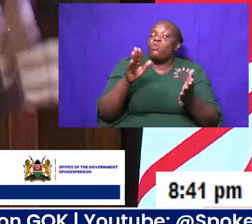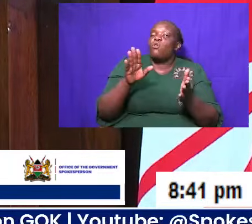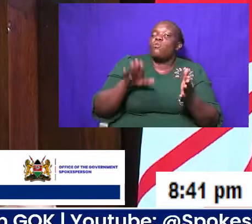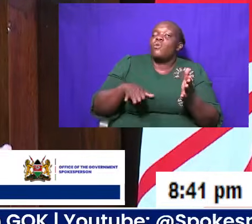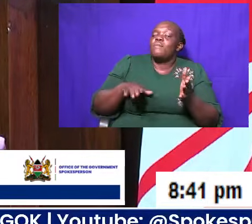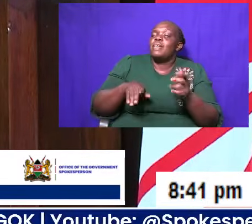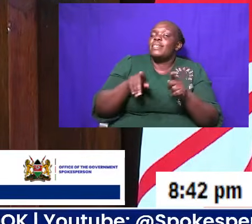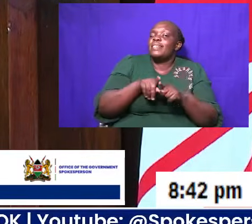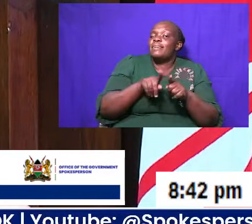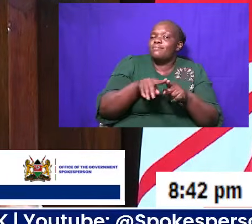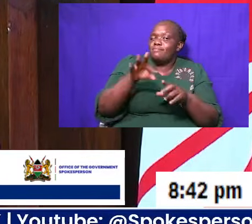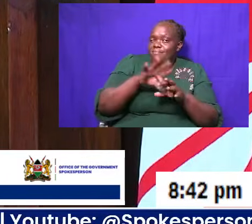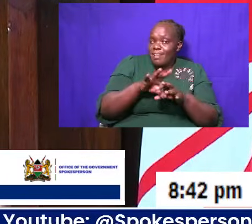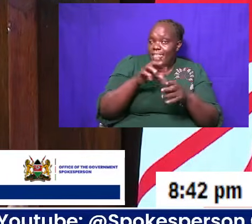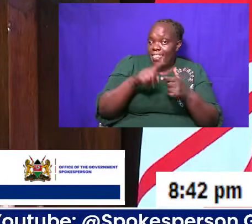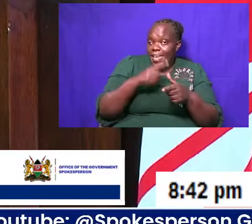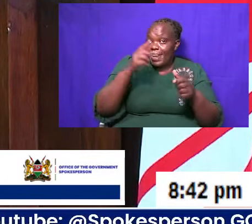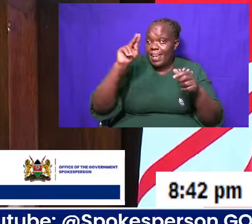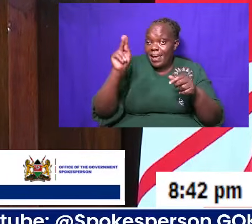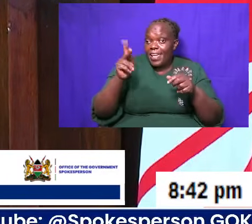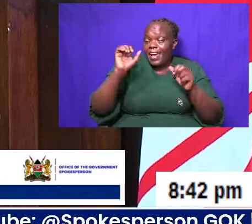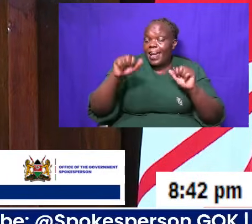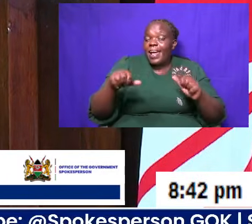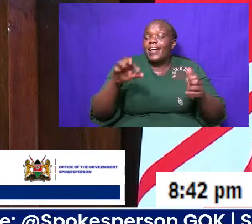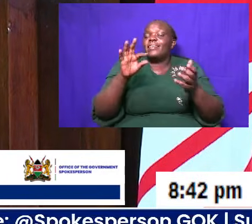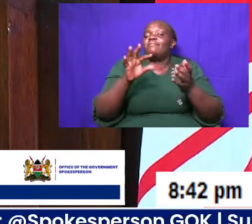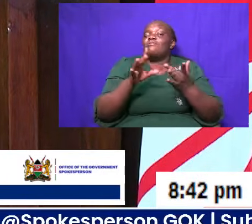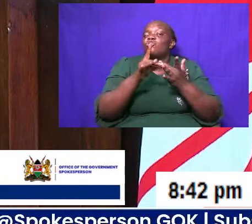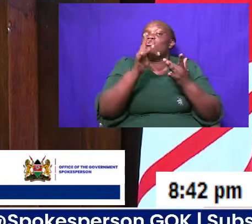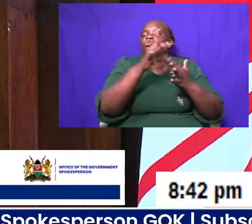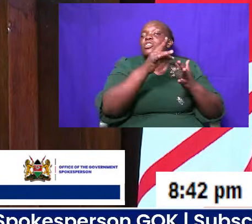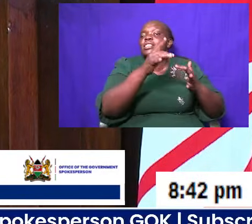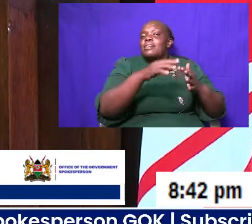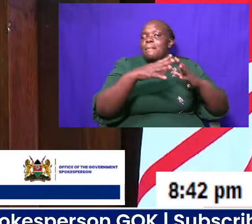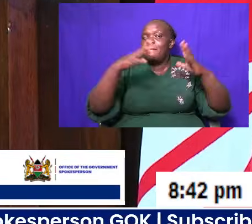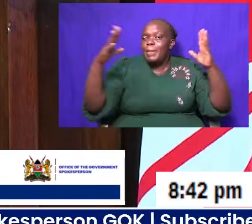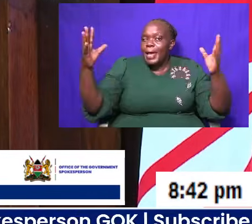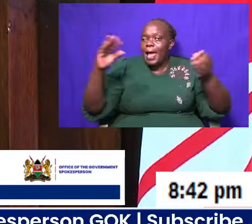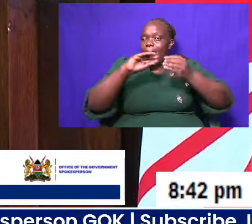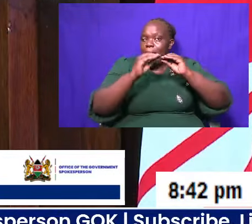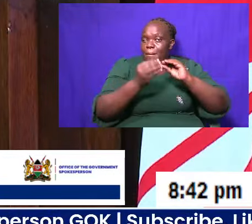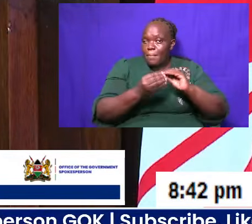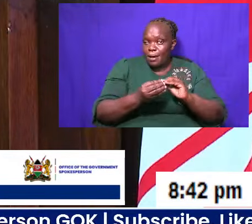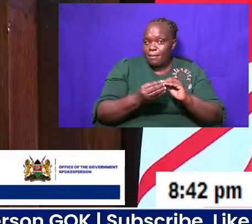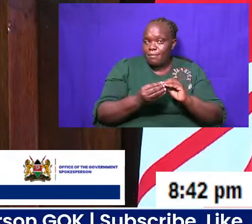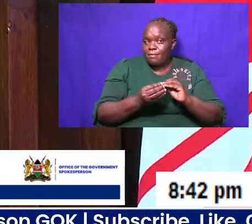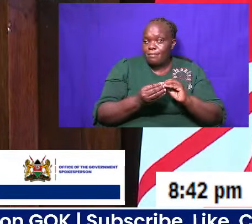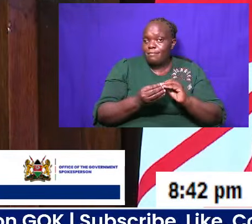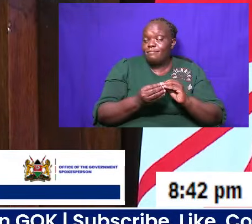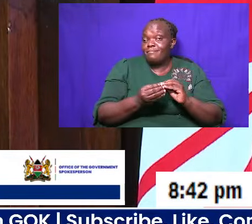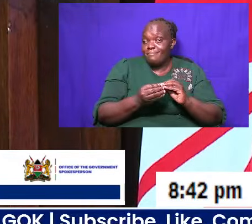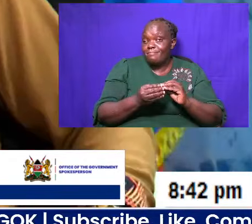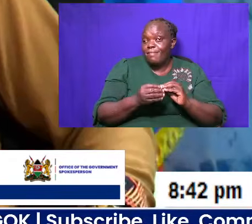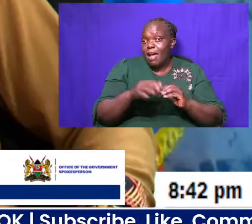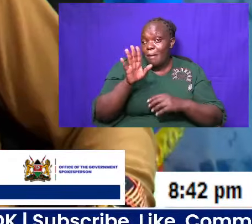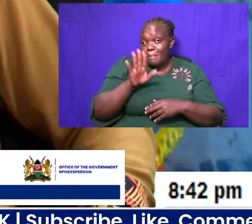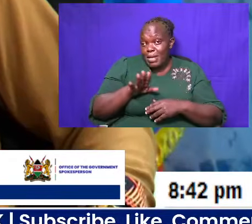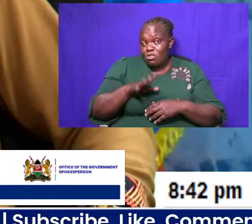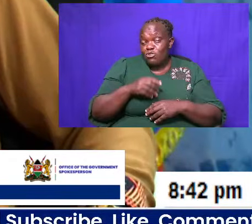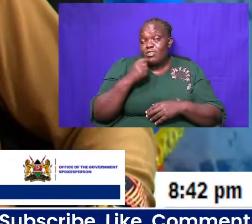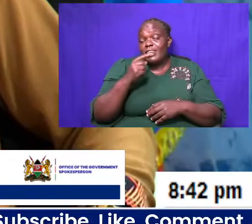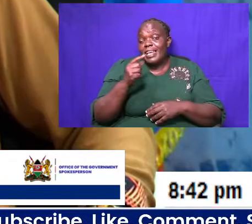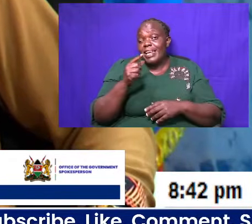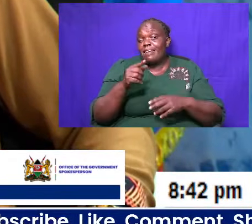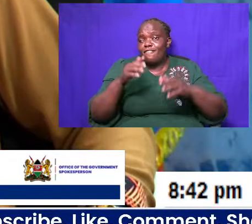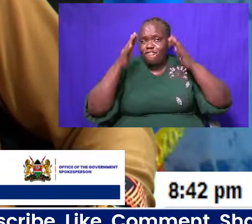on the ballot, so then Kenyans can choose from a bigger population. Somebody would say that you focus